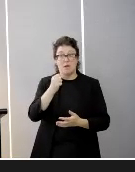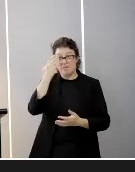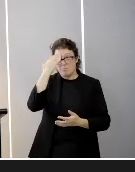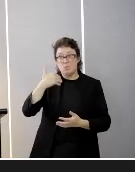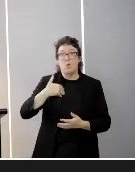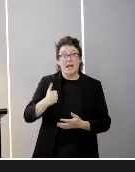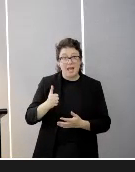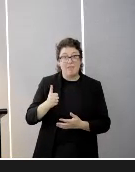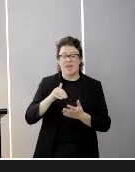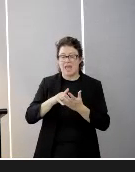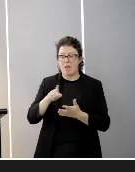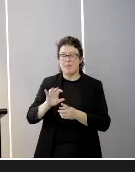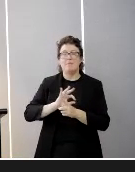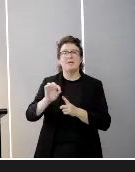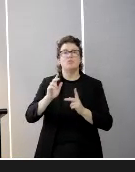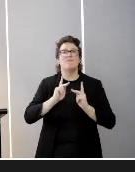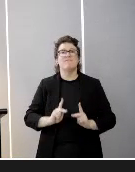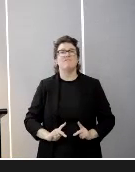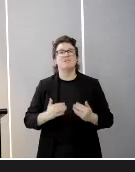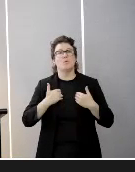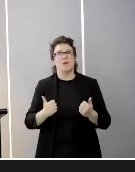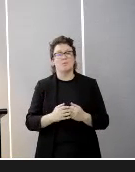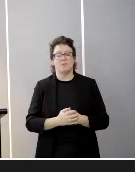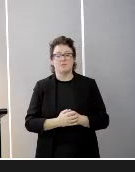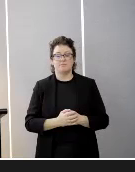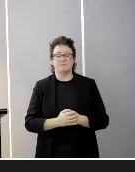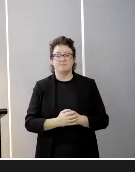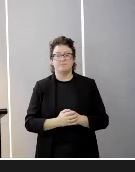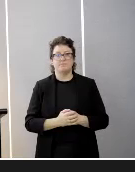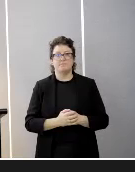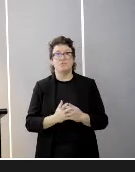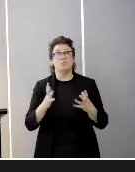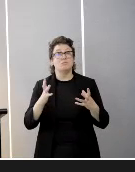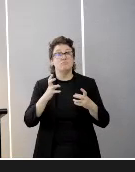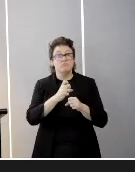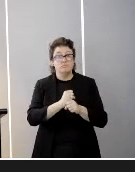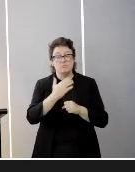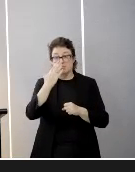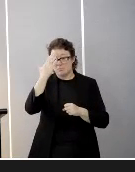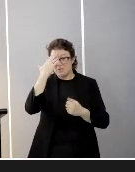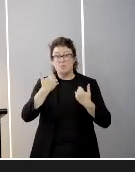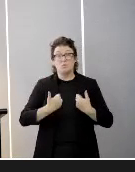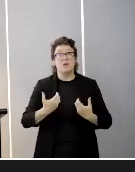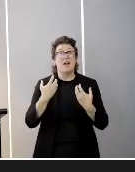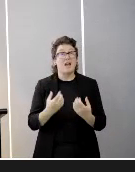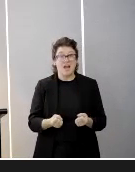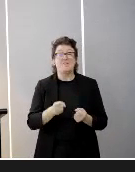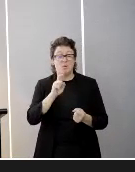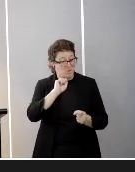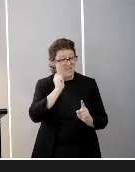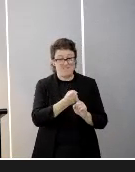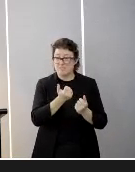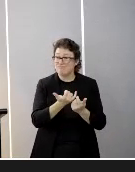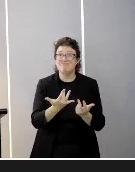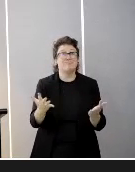condition. Next slide, please. So just to summarize, so mental disorders are very common. They will affect most